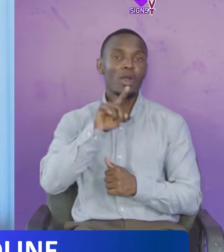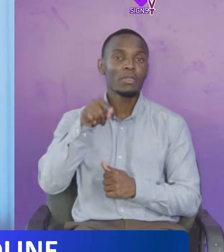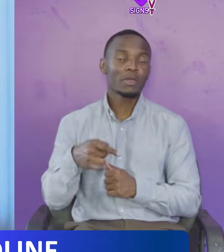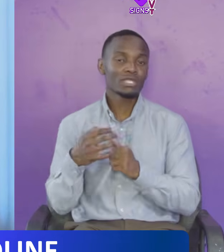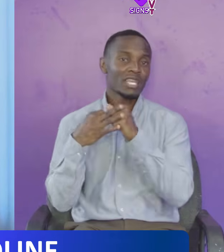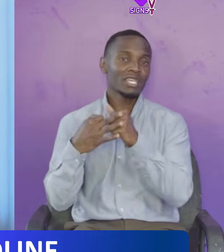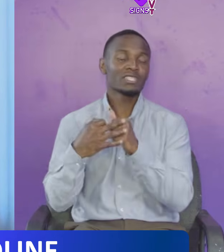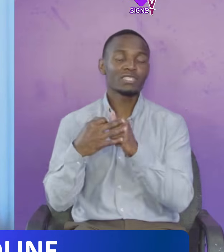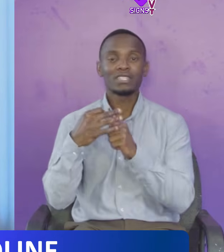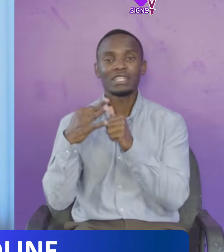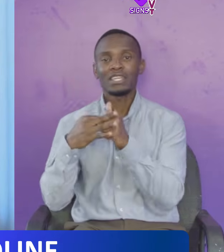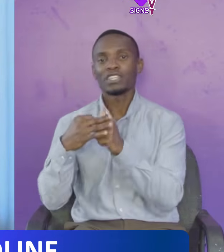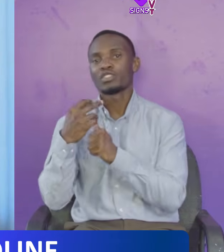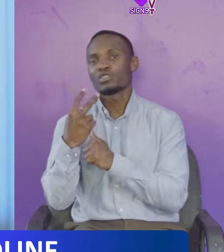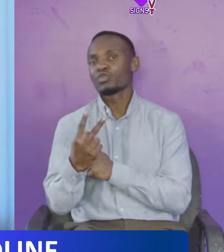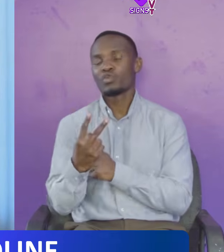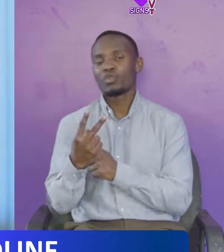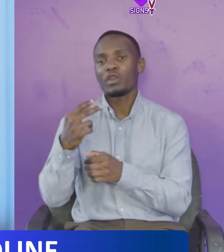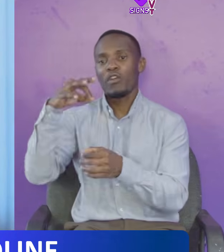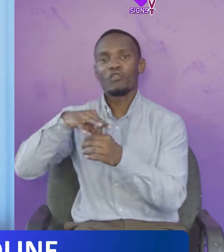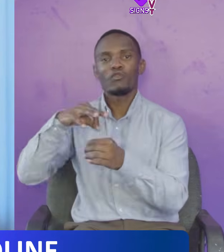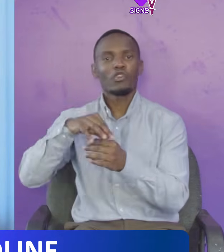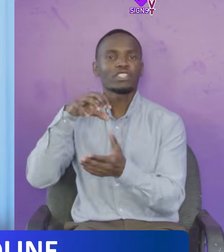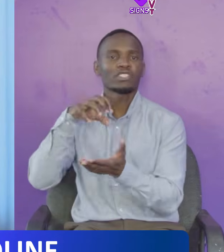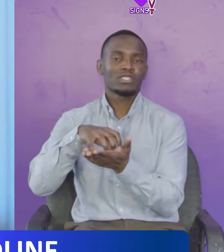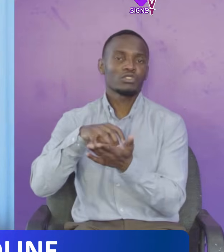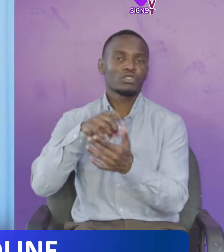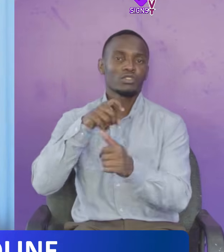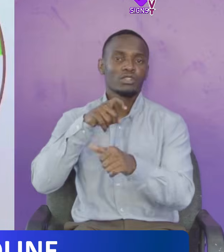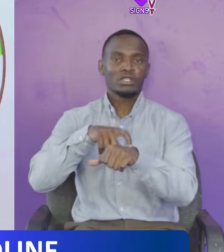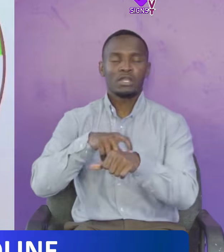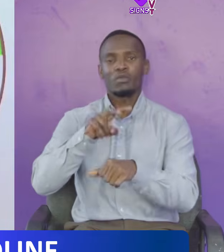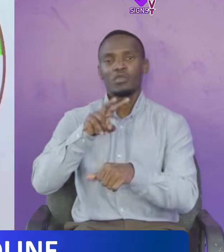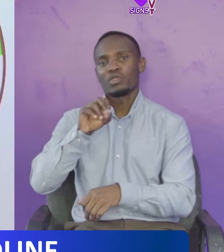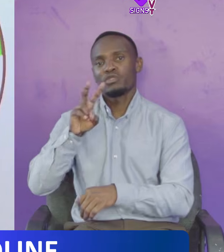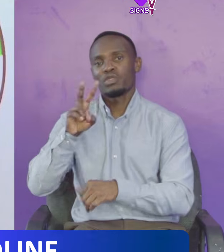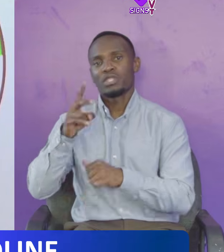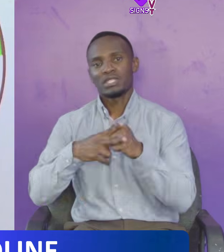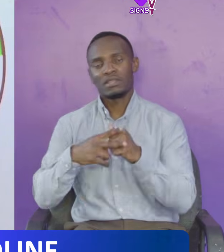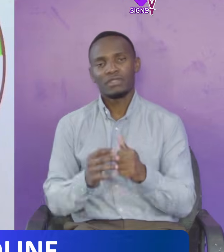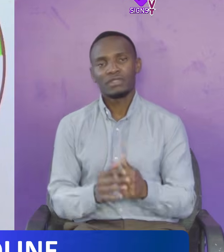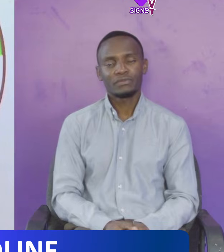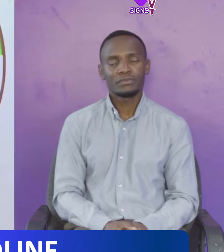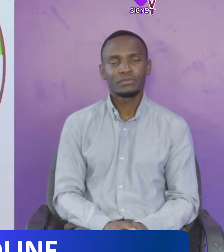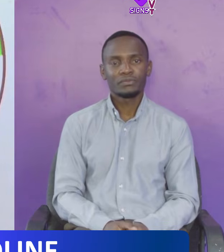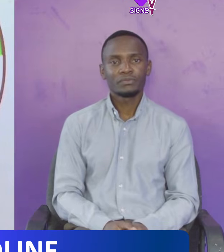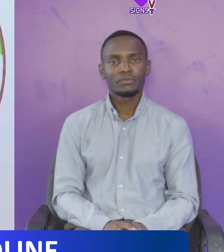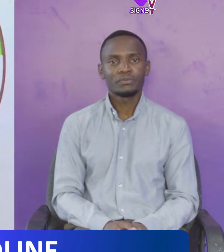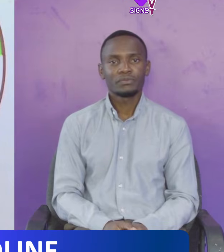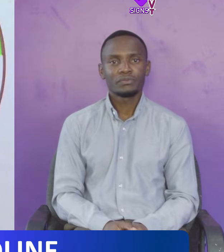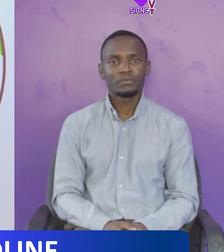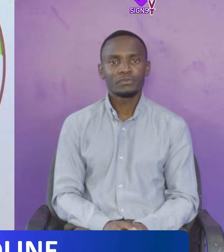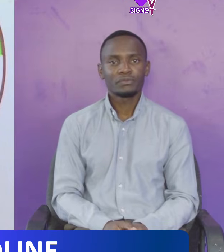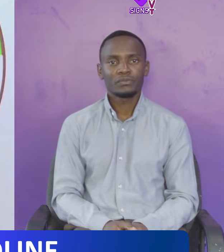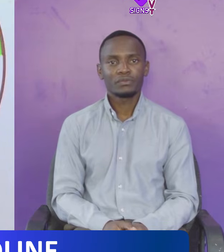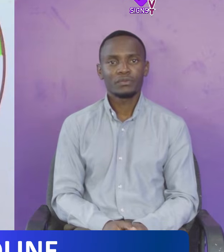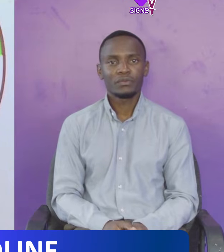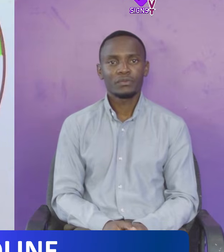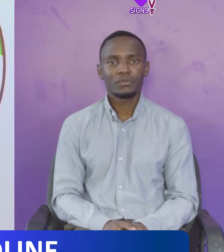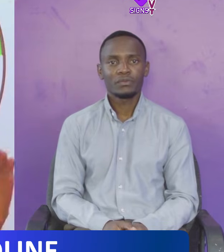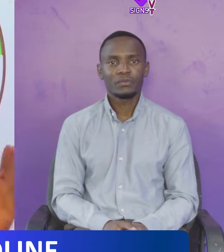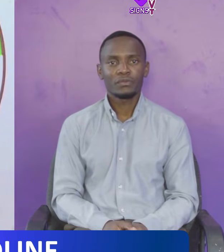polling areas or electoral areas in 2027? I don't know whether those goons have specific labels for the officers